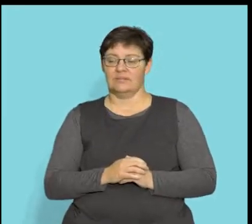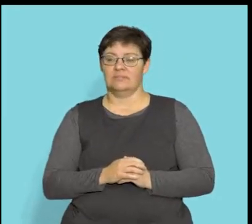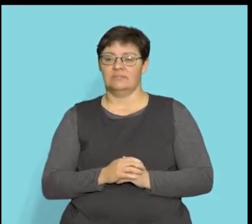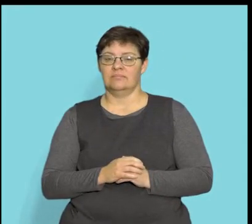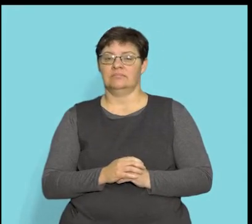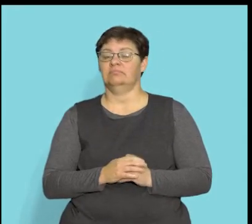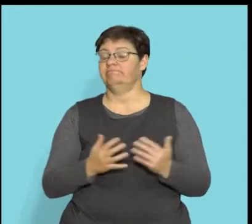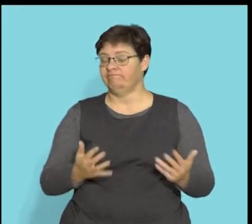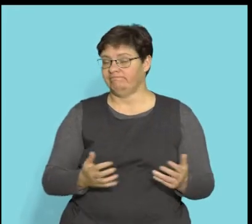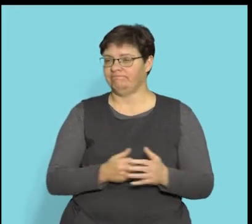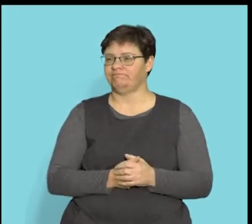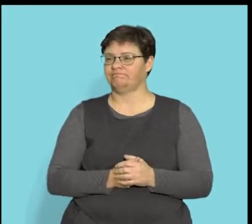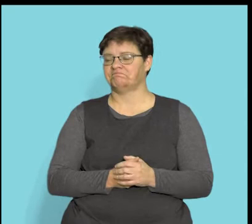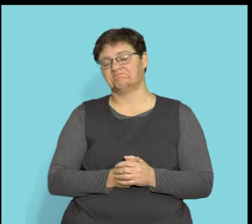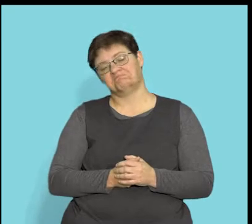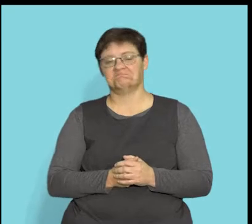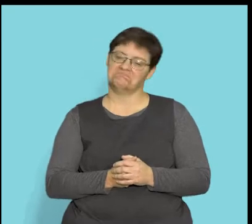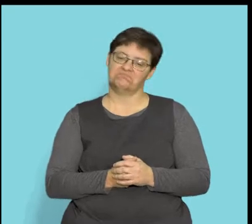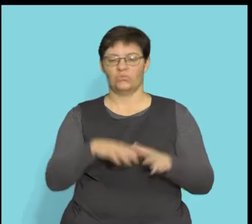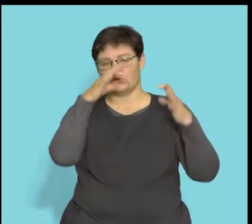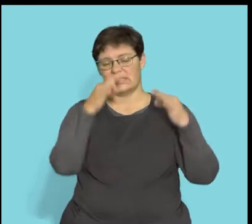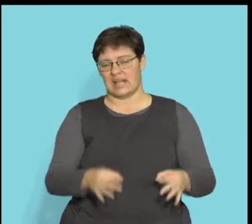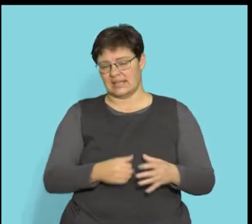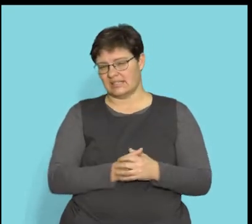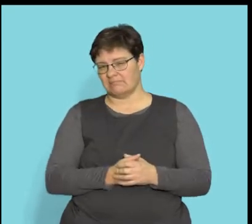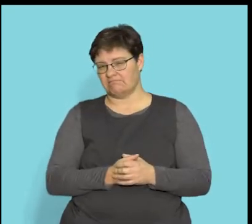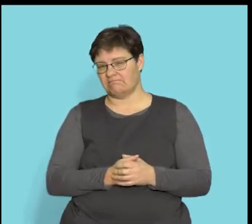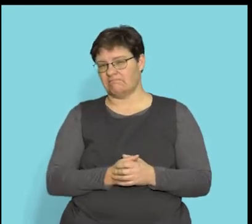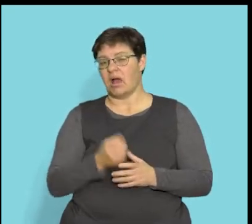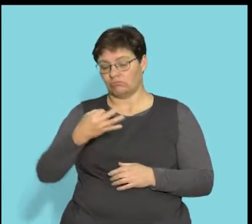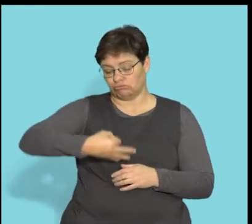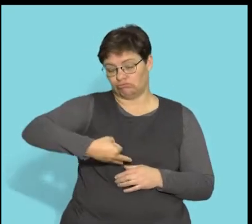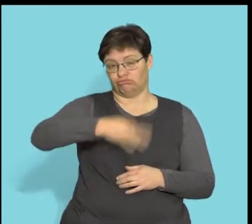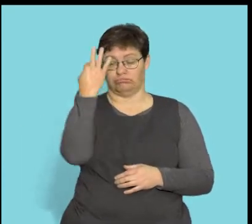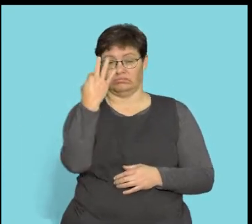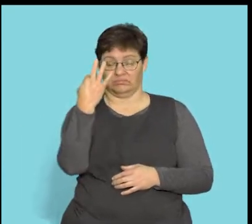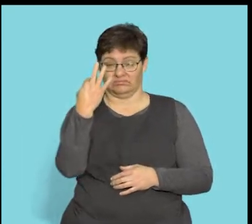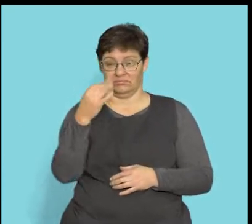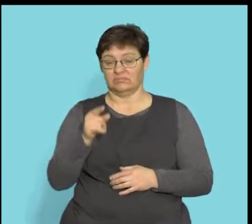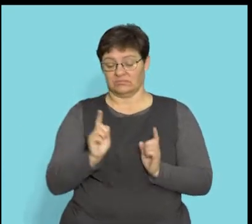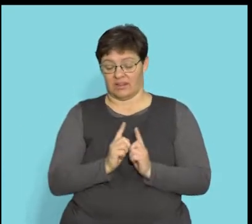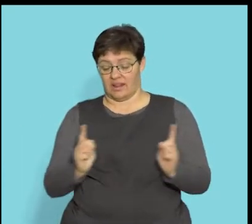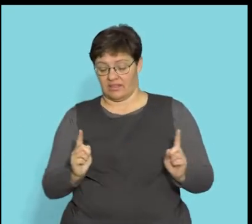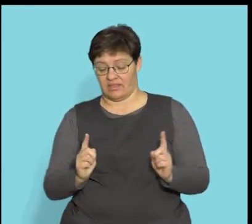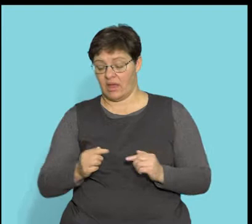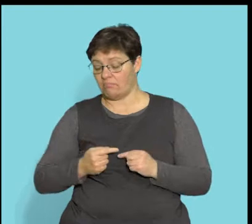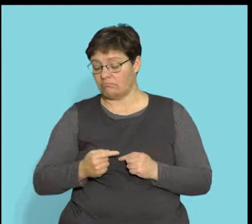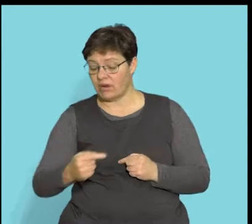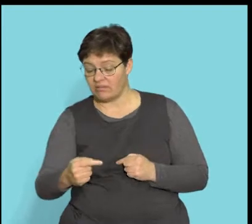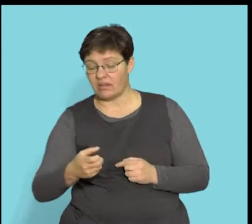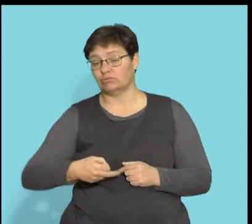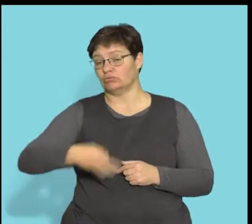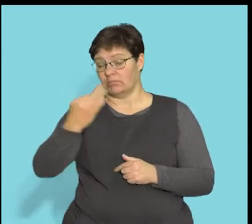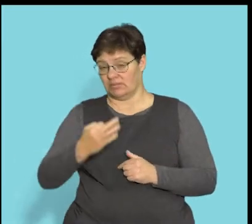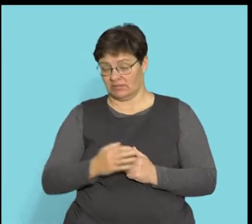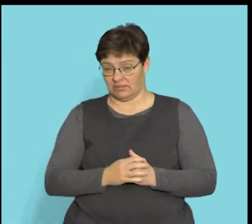rectangle. So if we were to decide to now triple the length and the